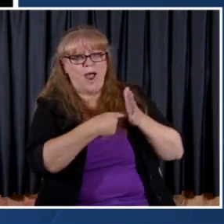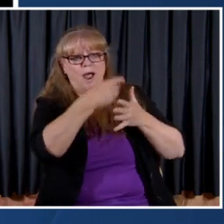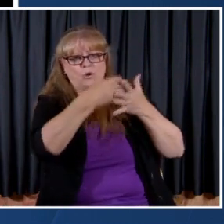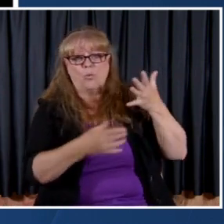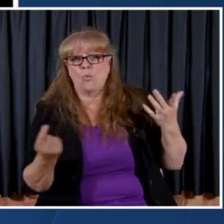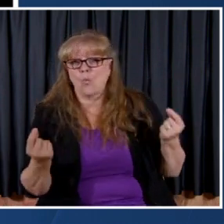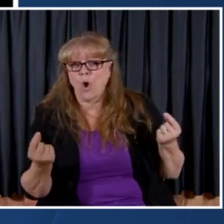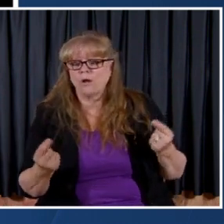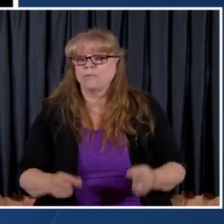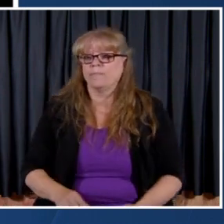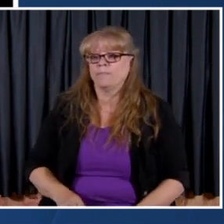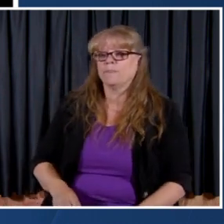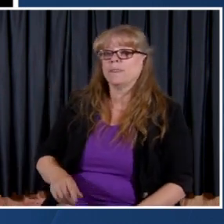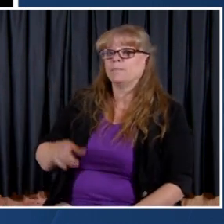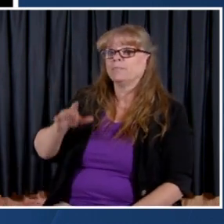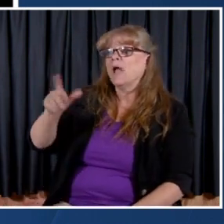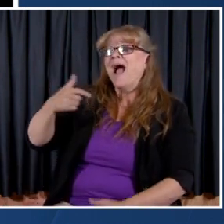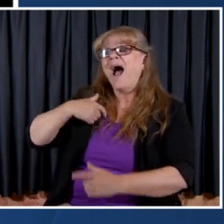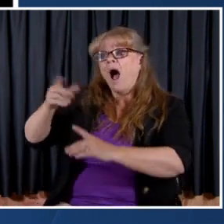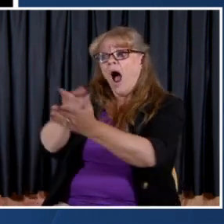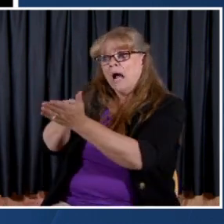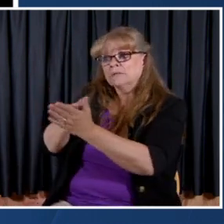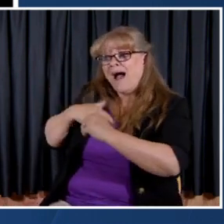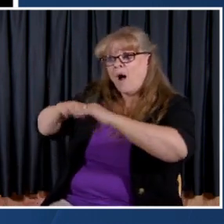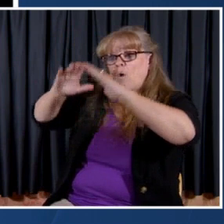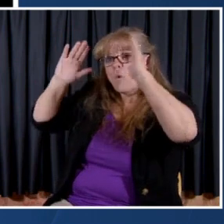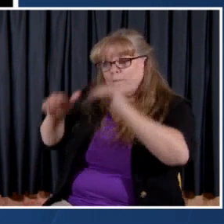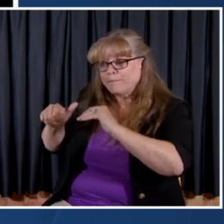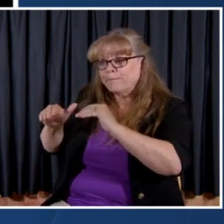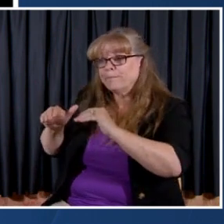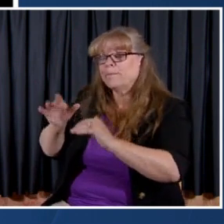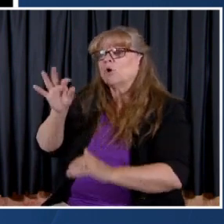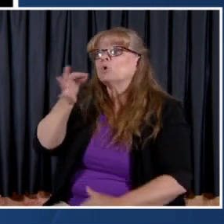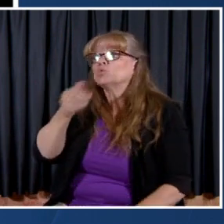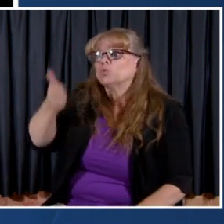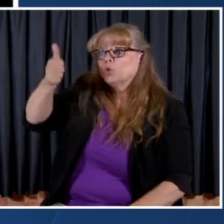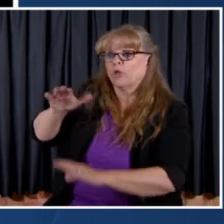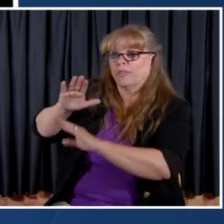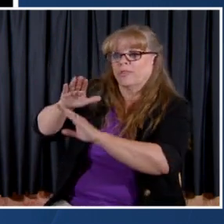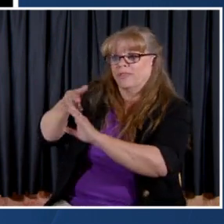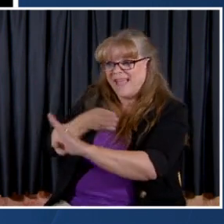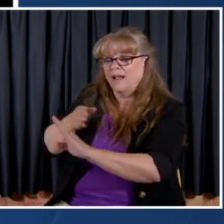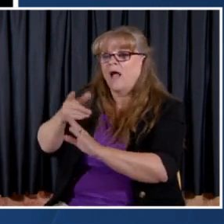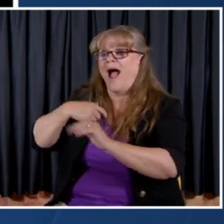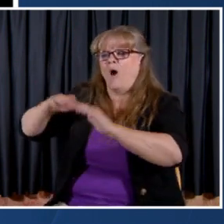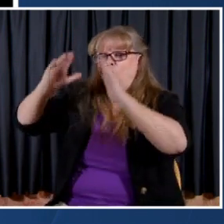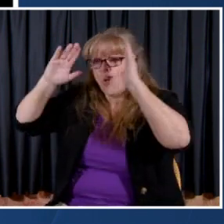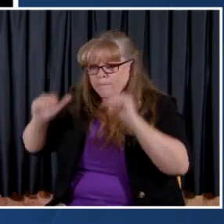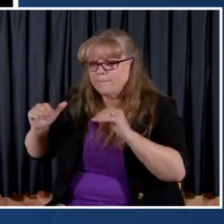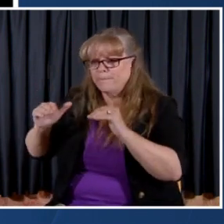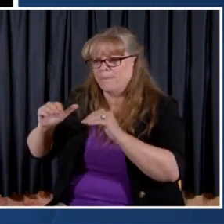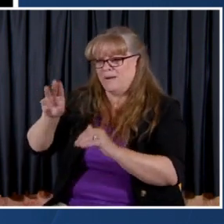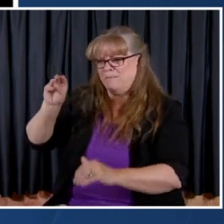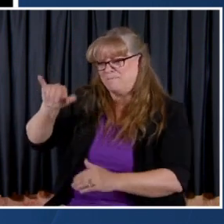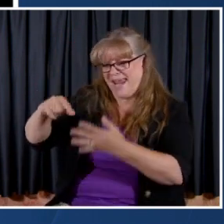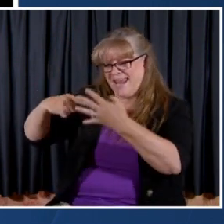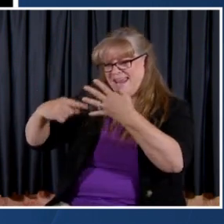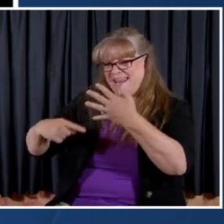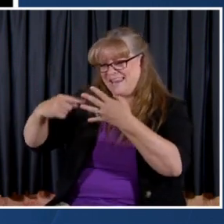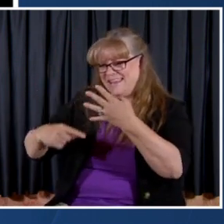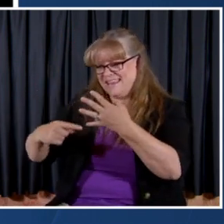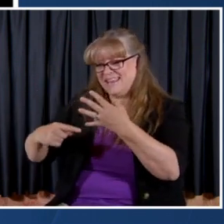of opening restaurants in May. I'm still confident that that'll occur, but it's data that we don't have yet. So we're going to take a